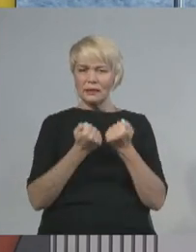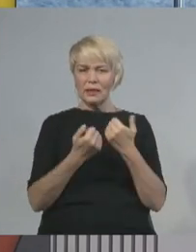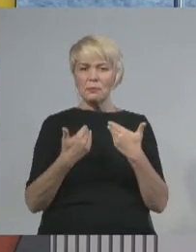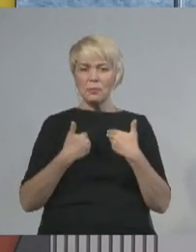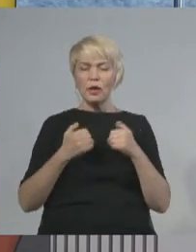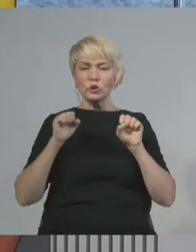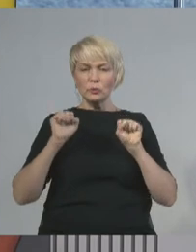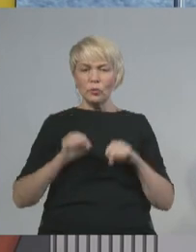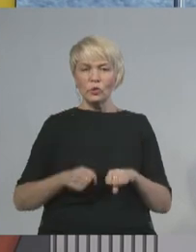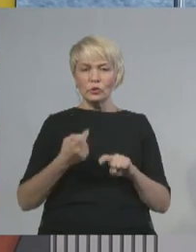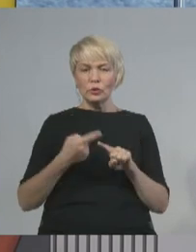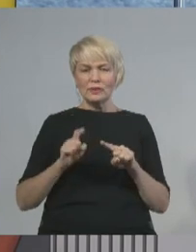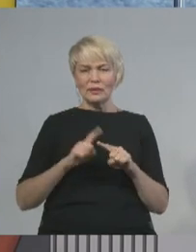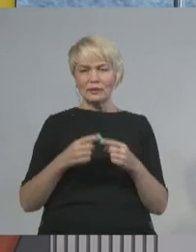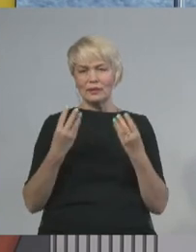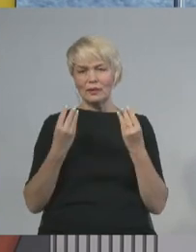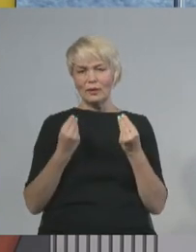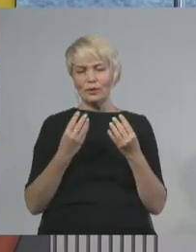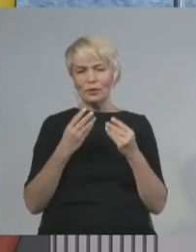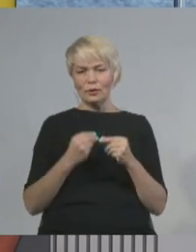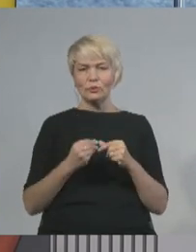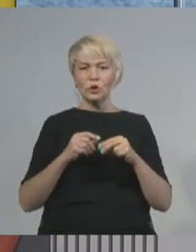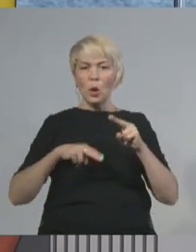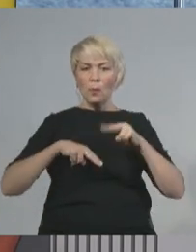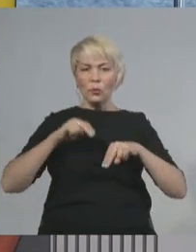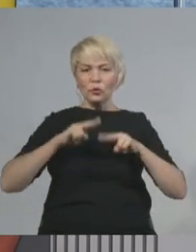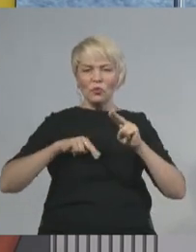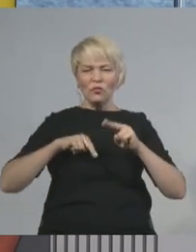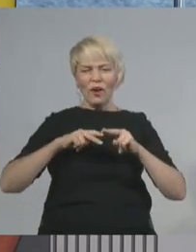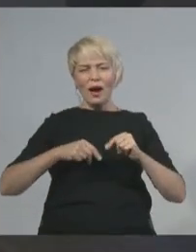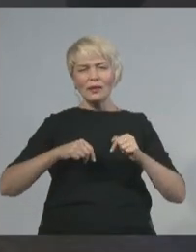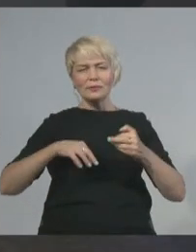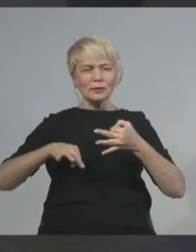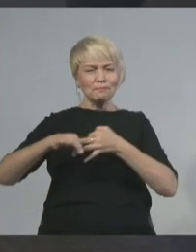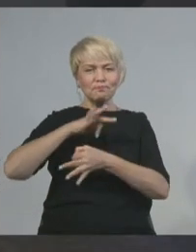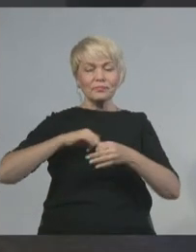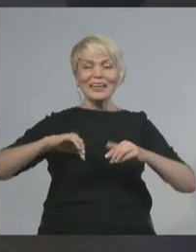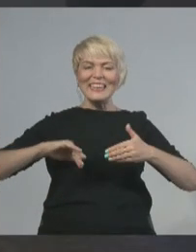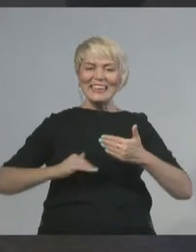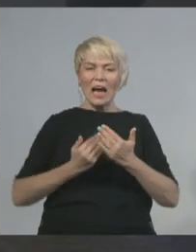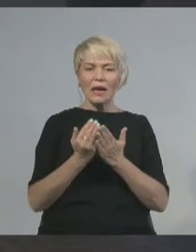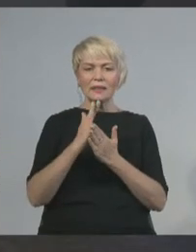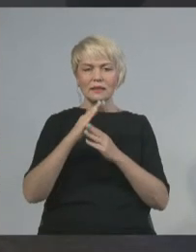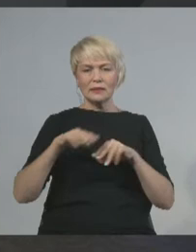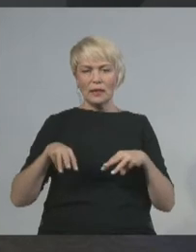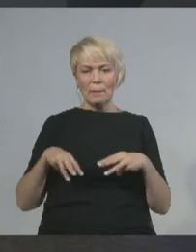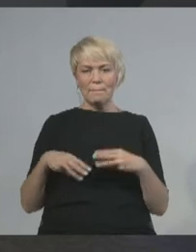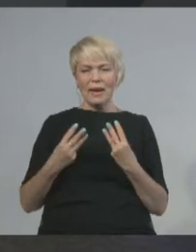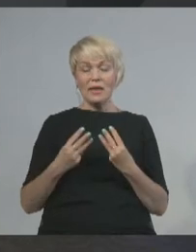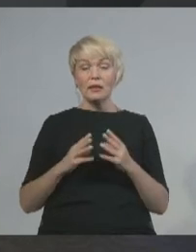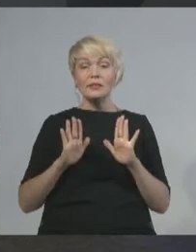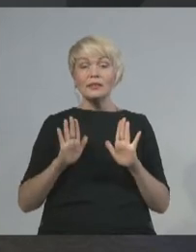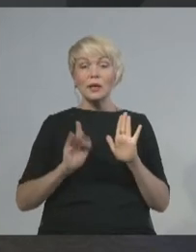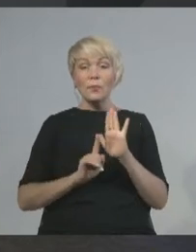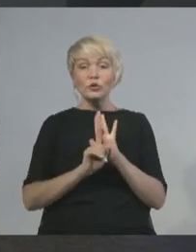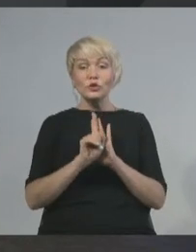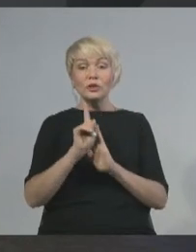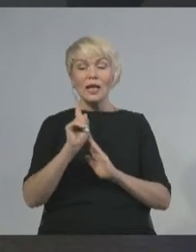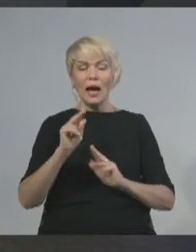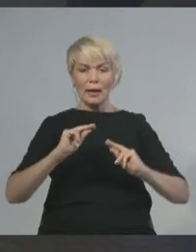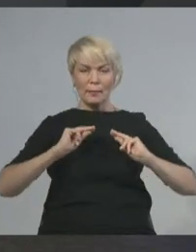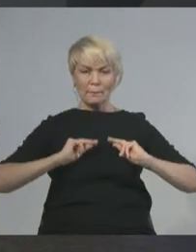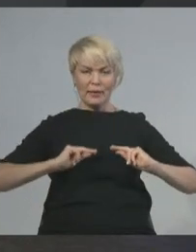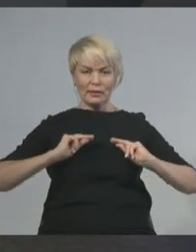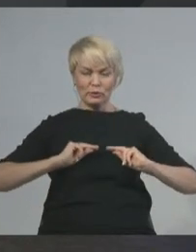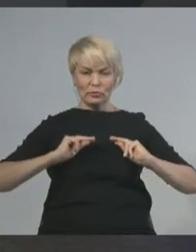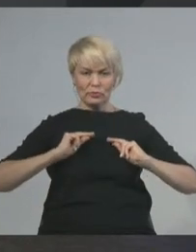support me and i will be able to survive using this money well we are now only studying these directions we only started